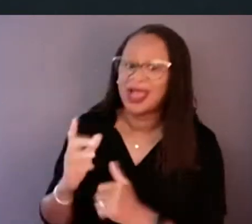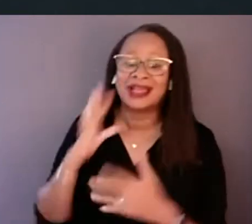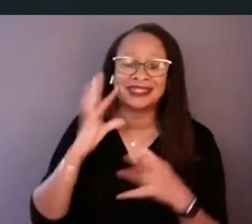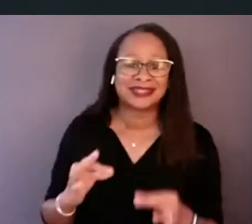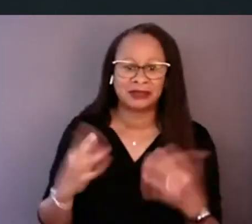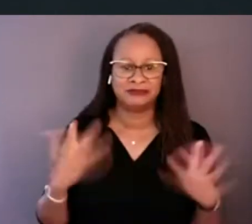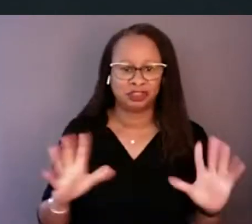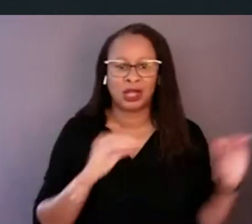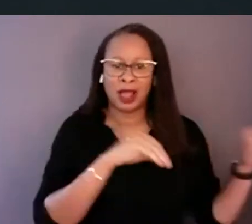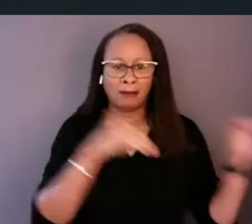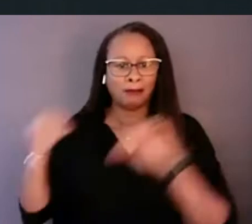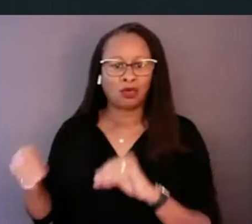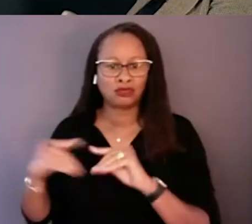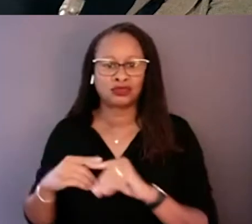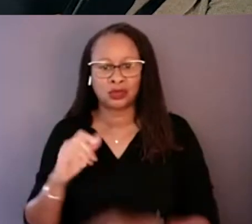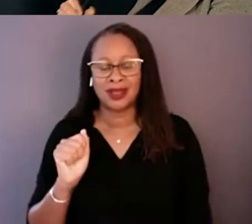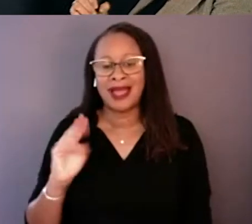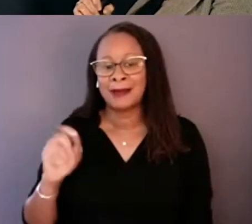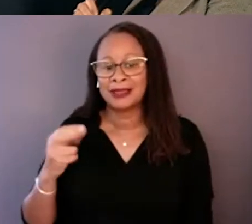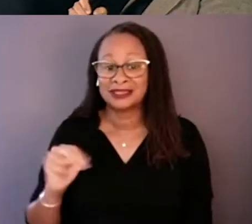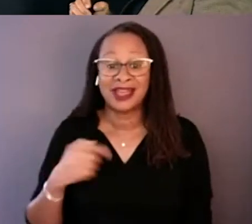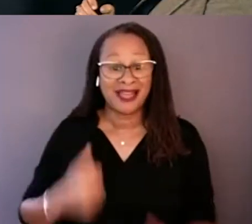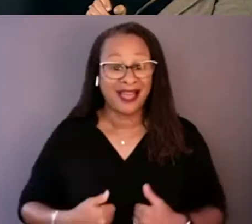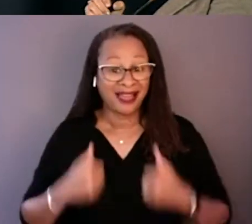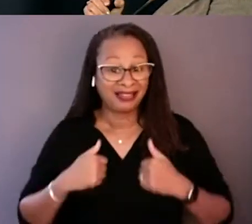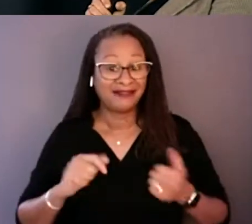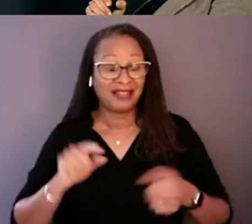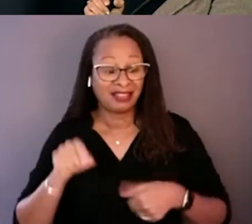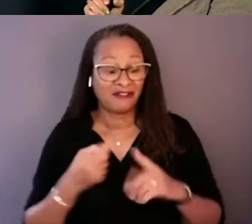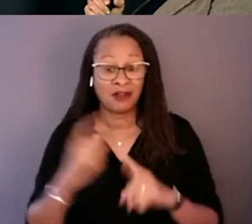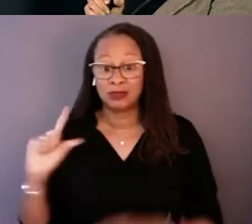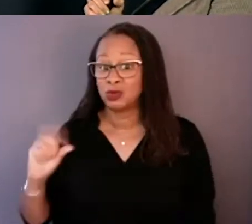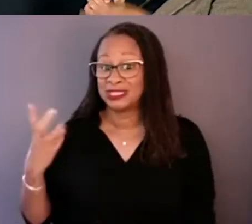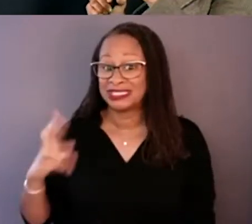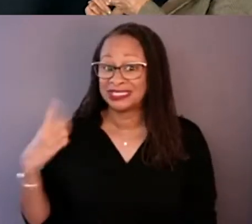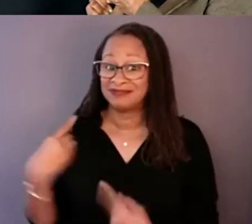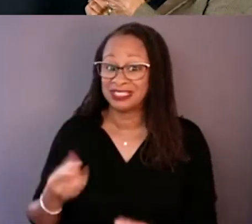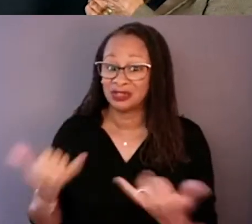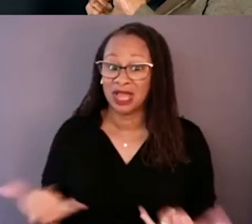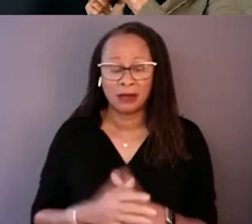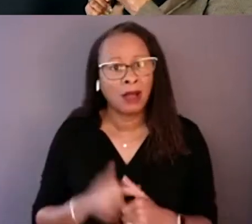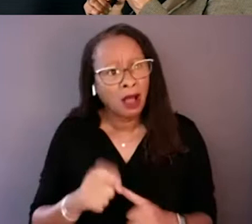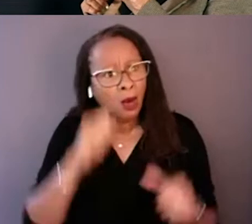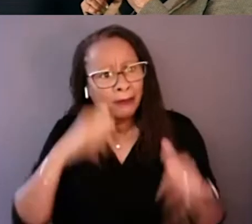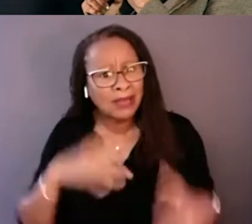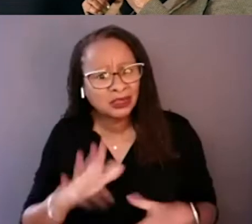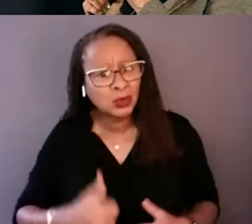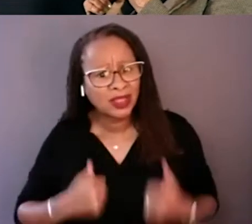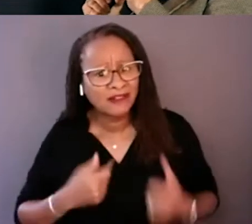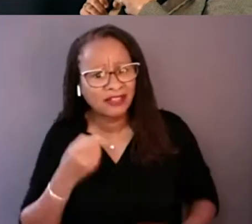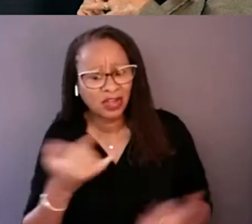since early 2016. Wow, you live there, that's amazing. So with the Uruwau,